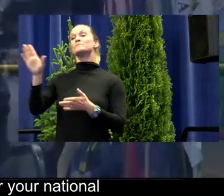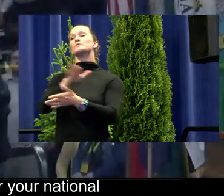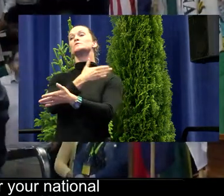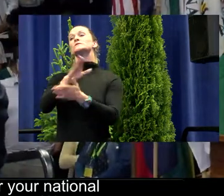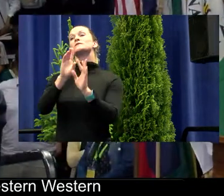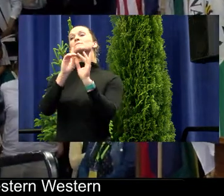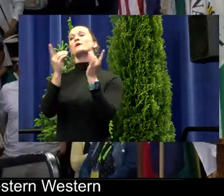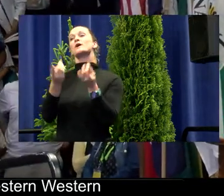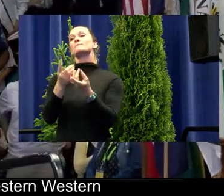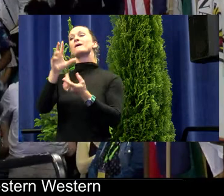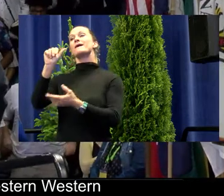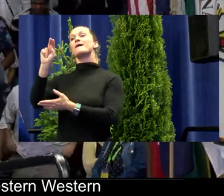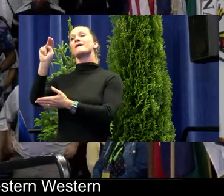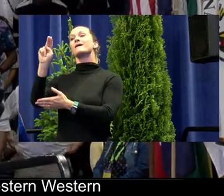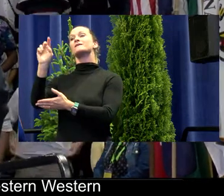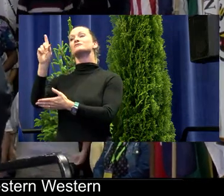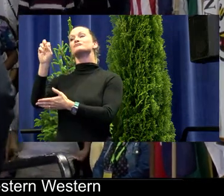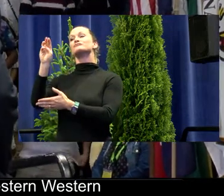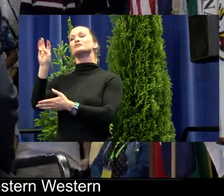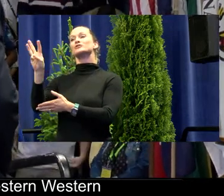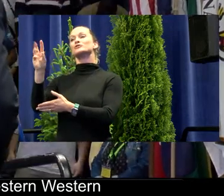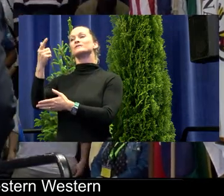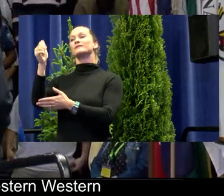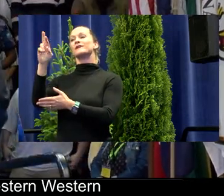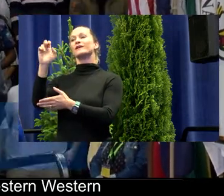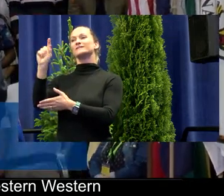Department, Andrew Garrett.